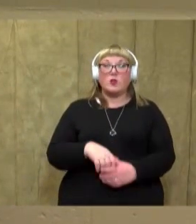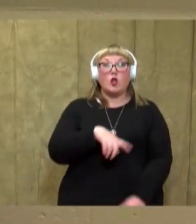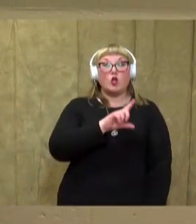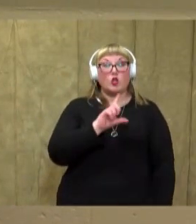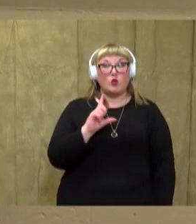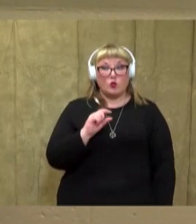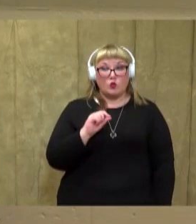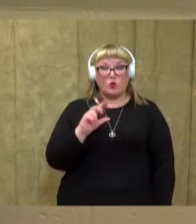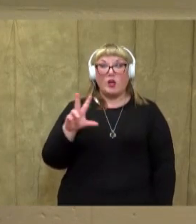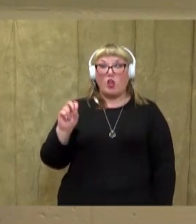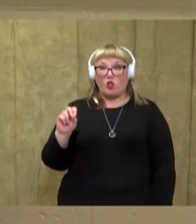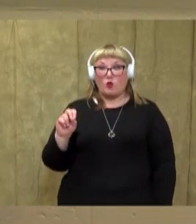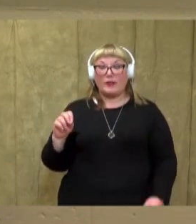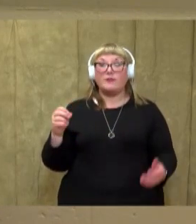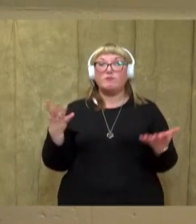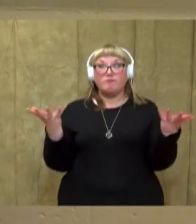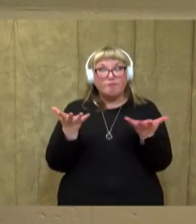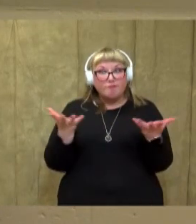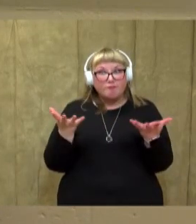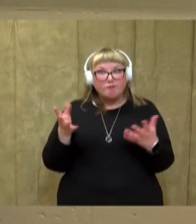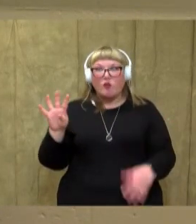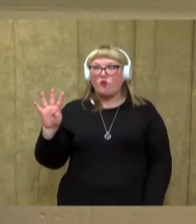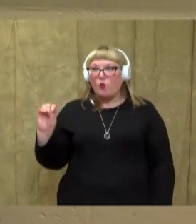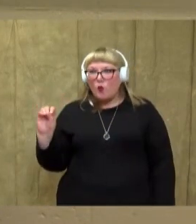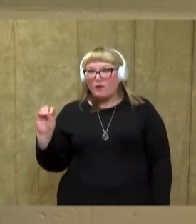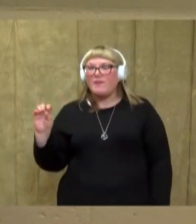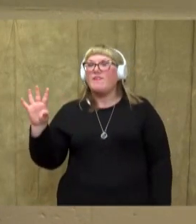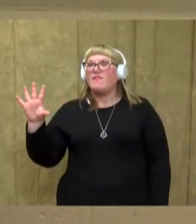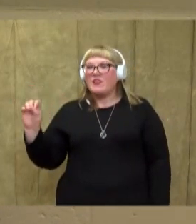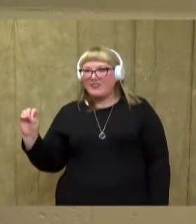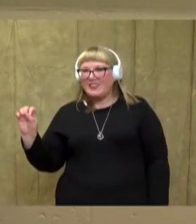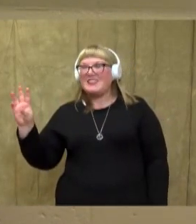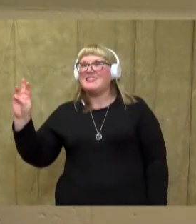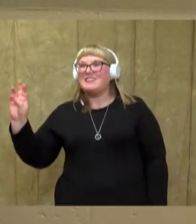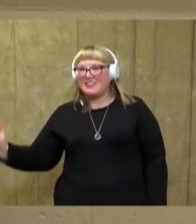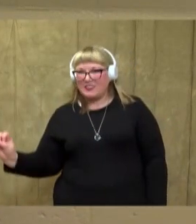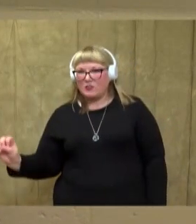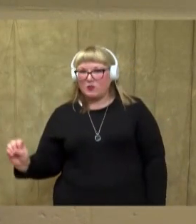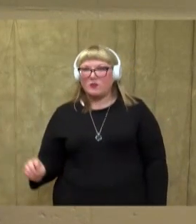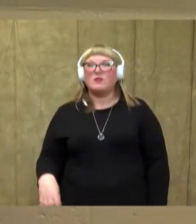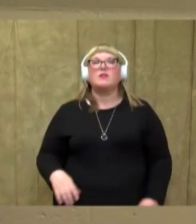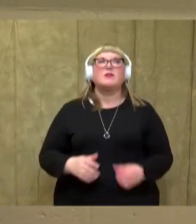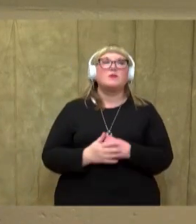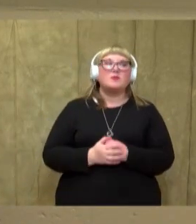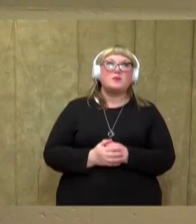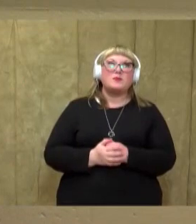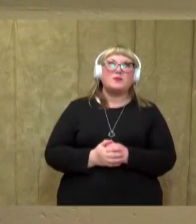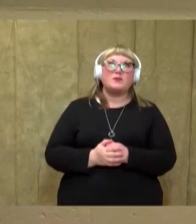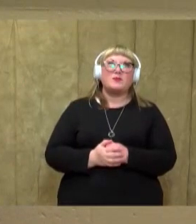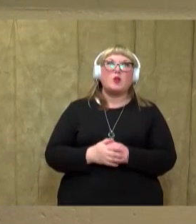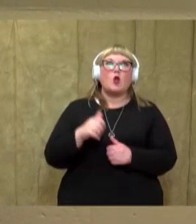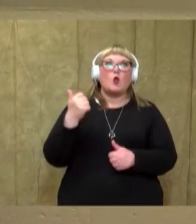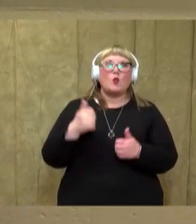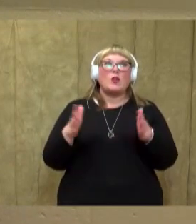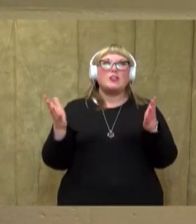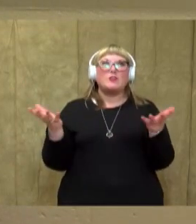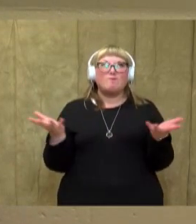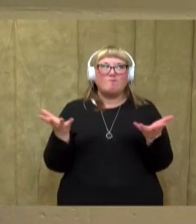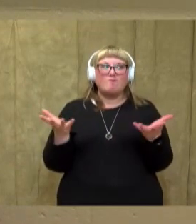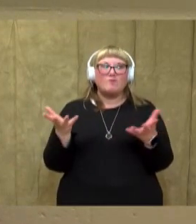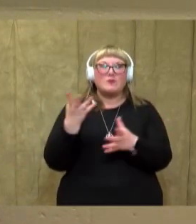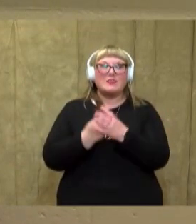20, 30, 50, 60. Which tens did I leave out and